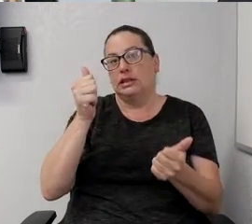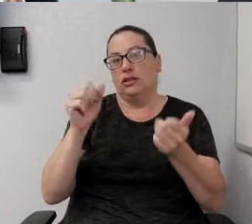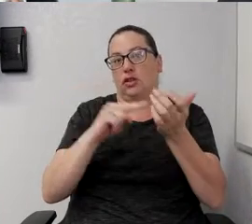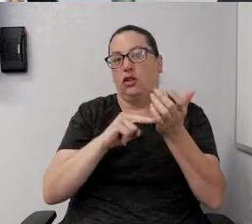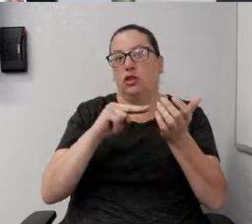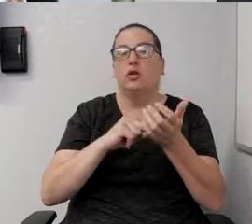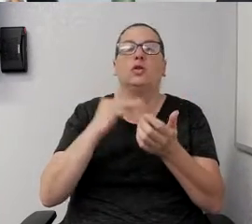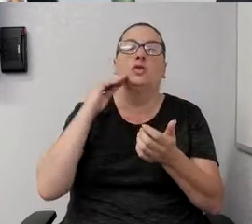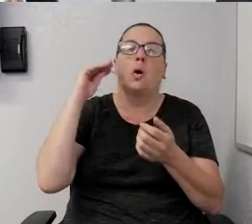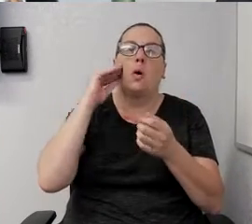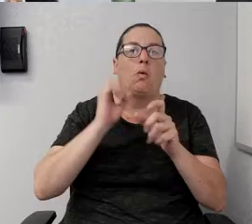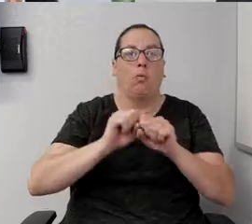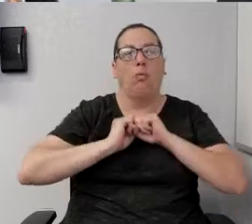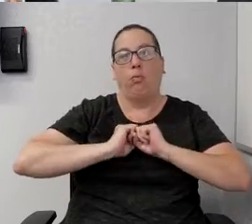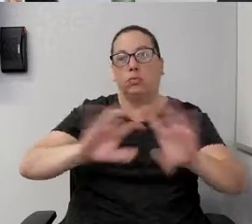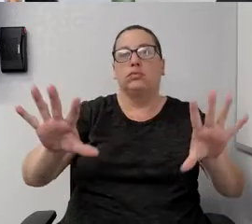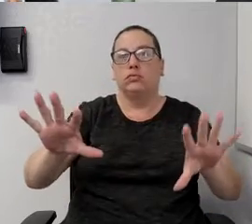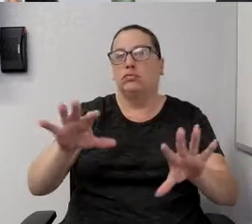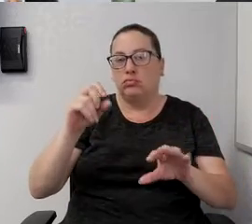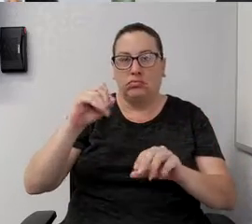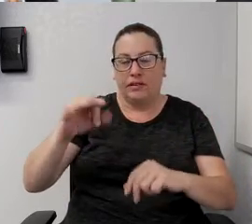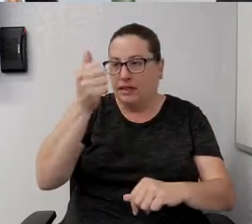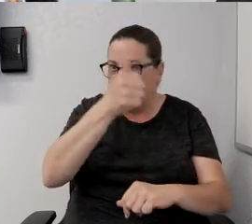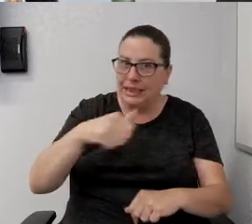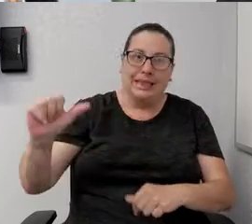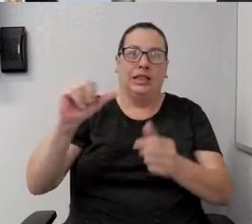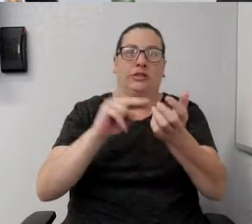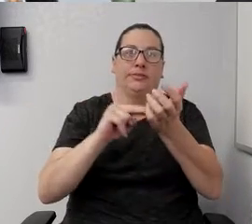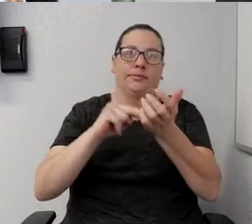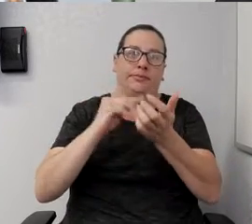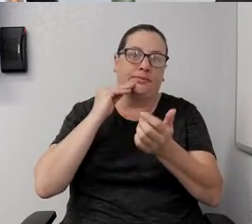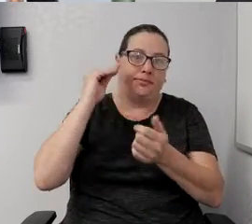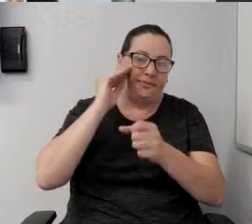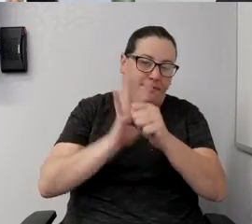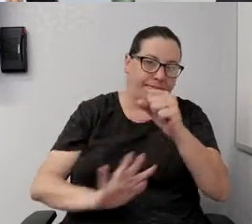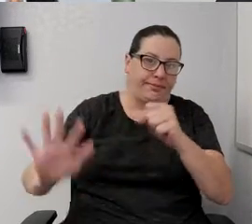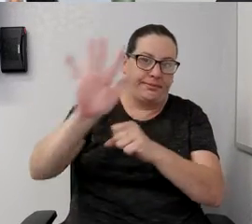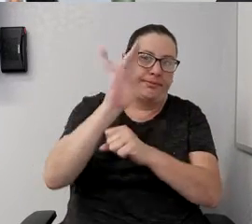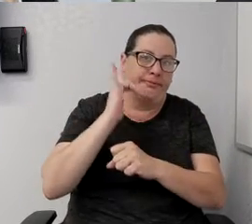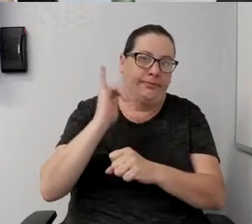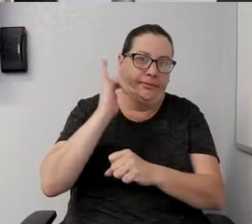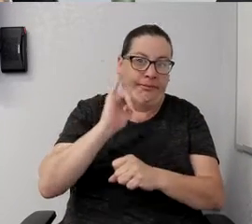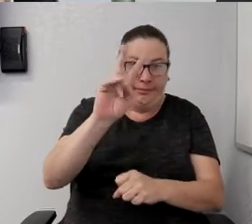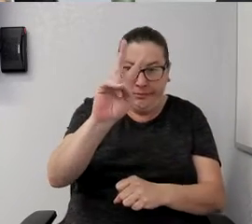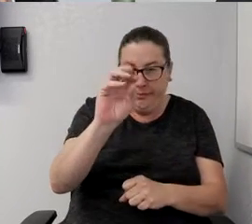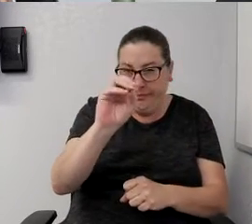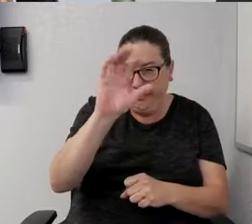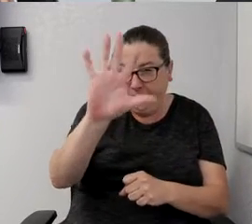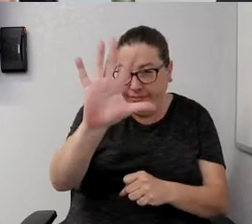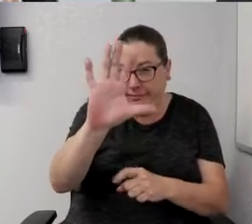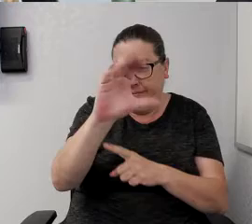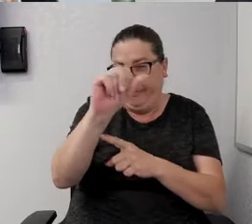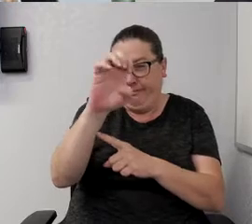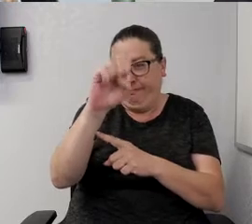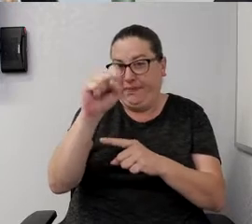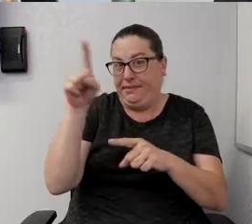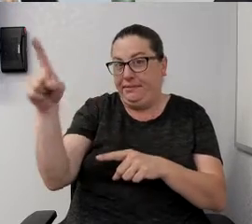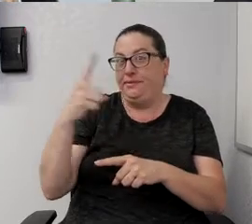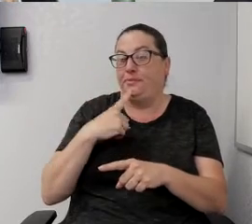nursing home breakout of any nursing home throughout California. So 205 cases at Redwood